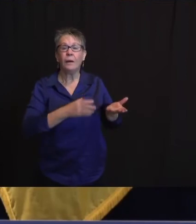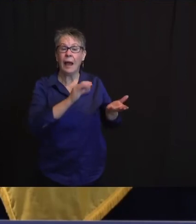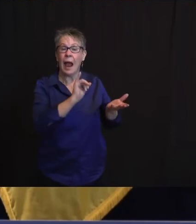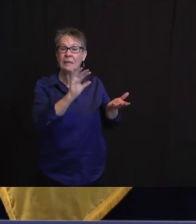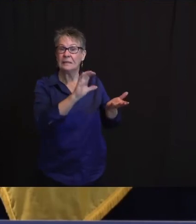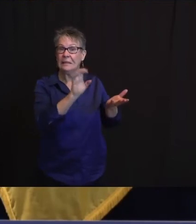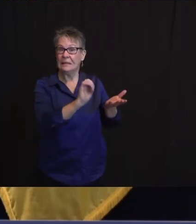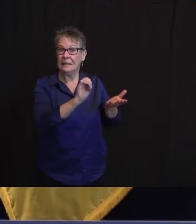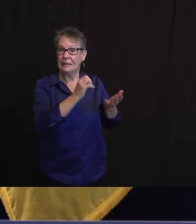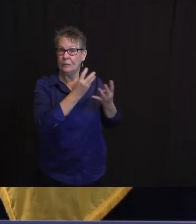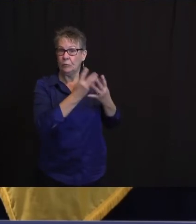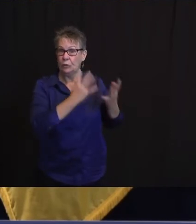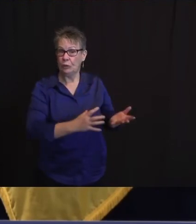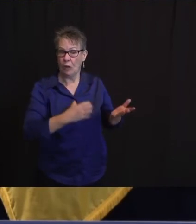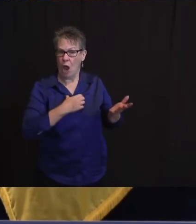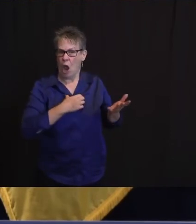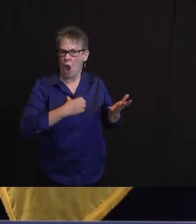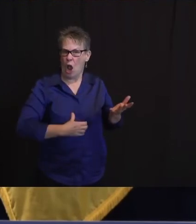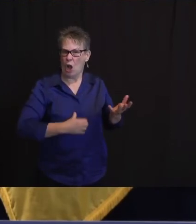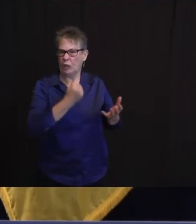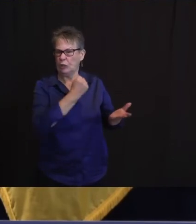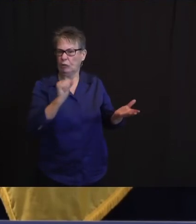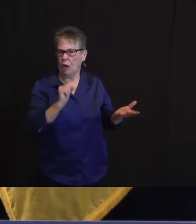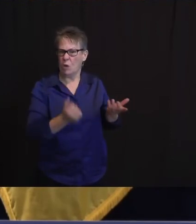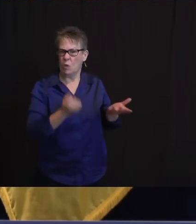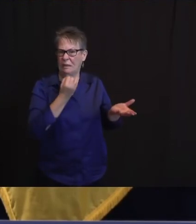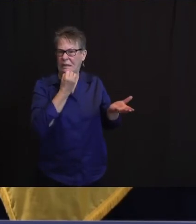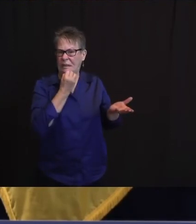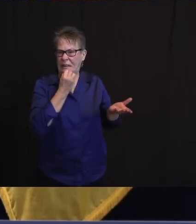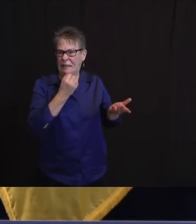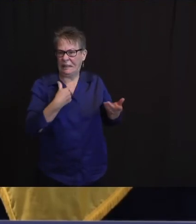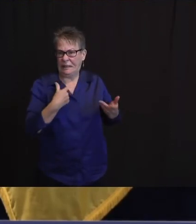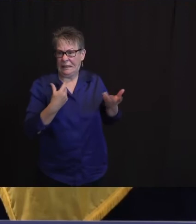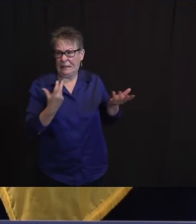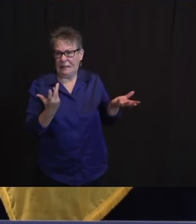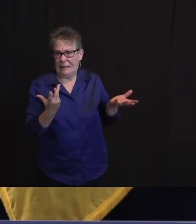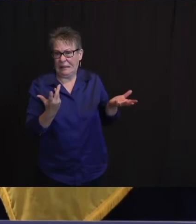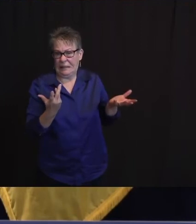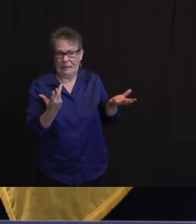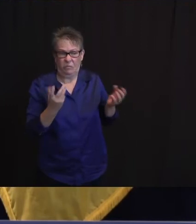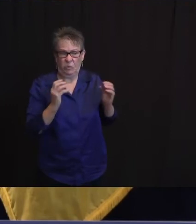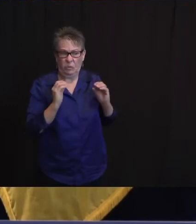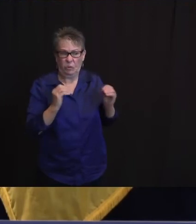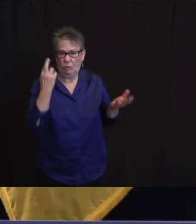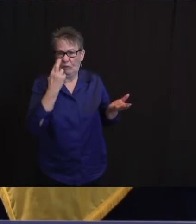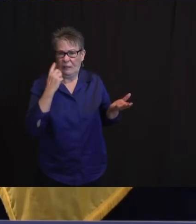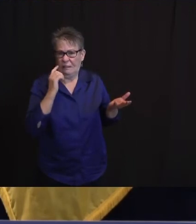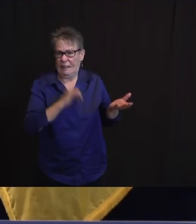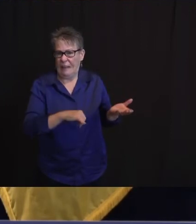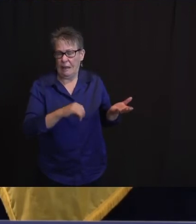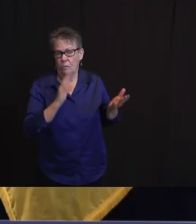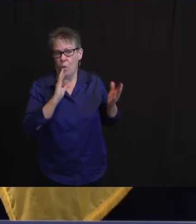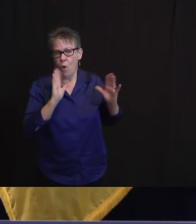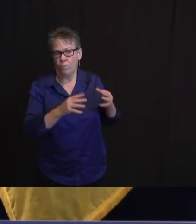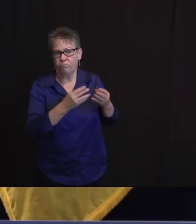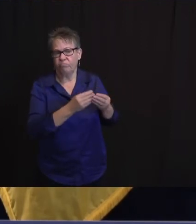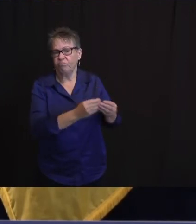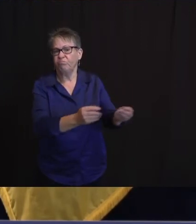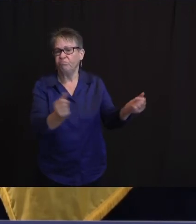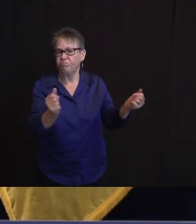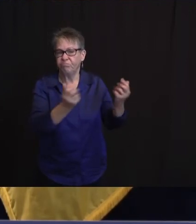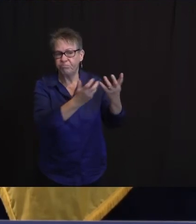good reason for a hunger strike. So please God, this gets resolved. And secondly, and specifically,